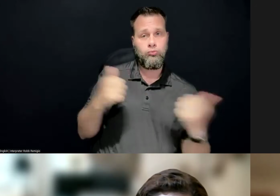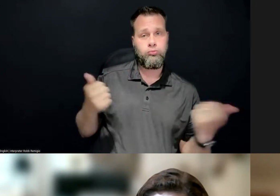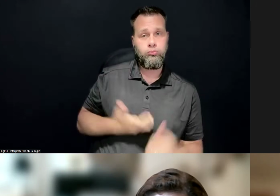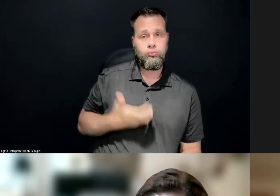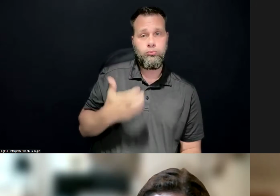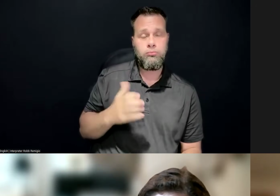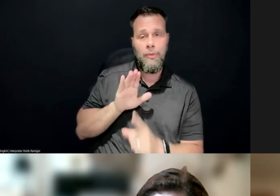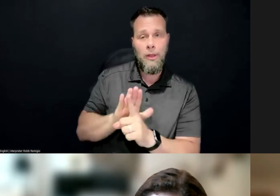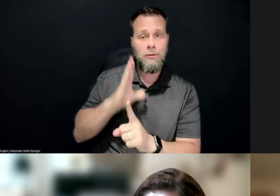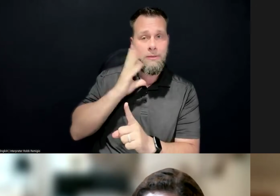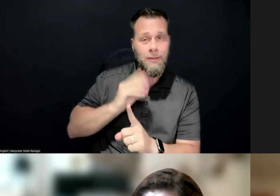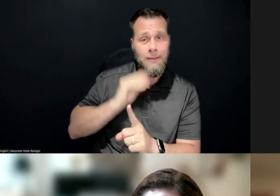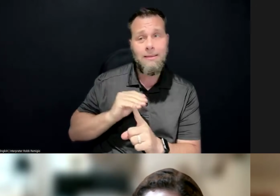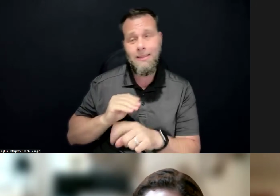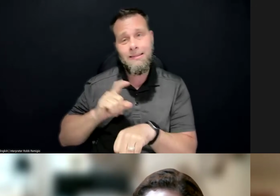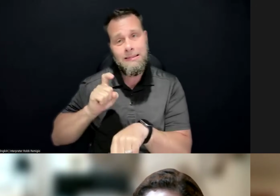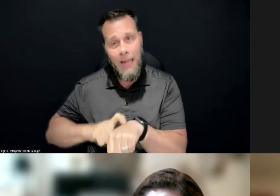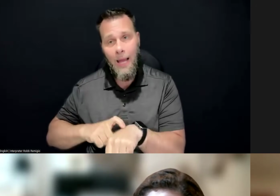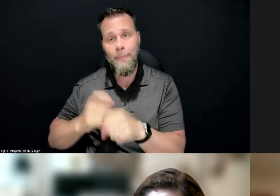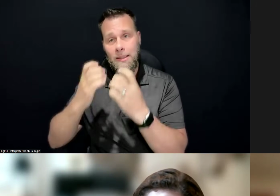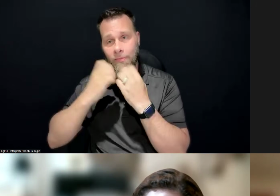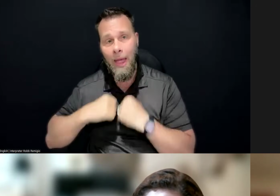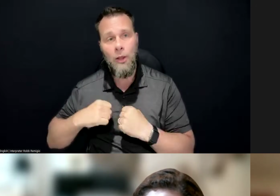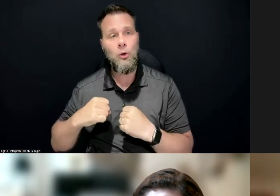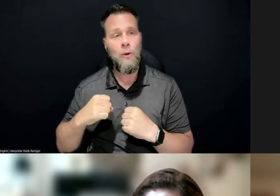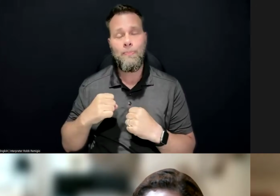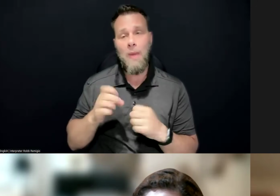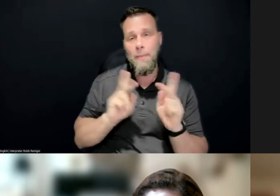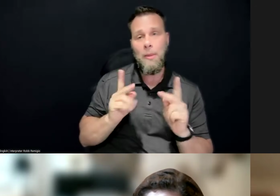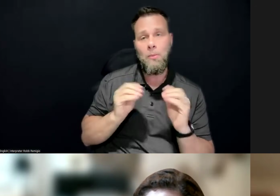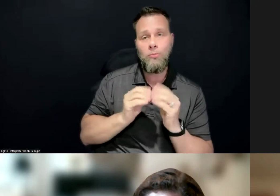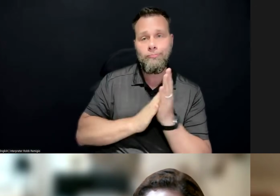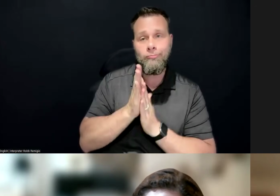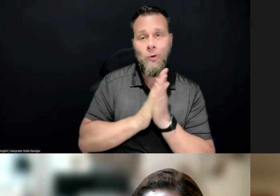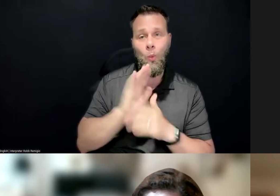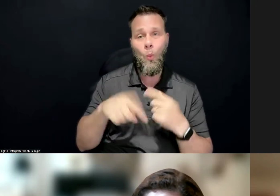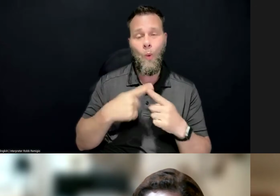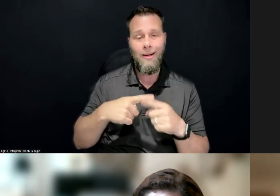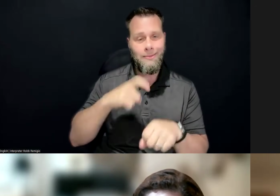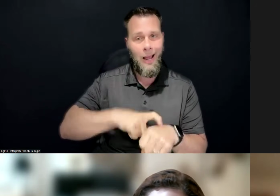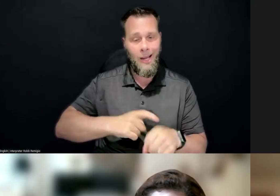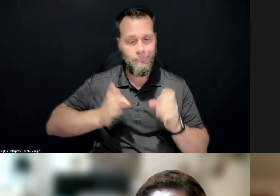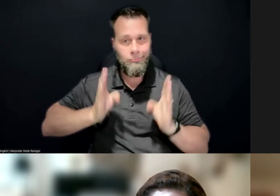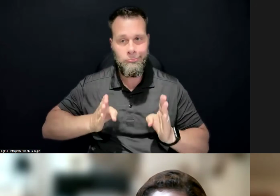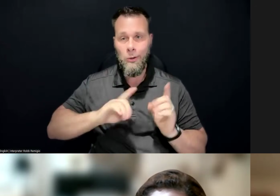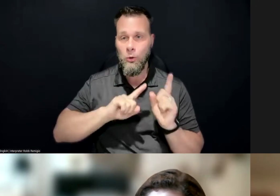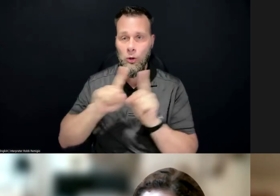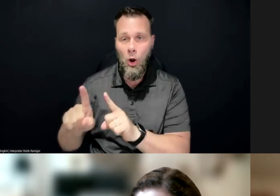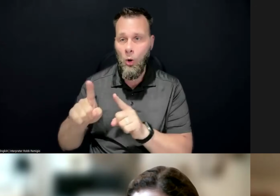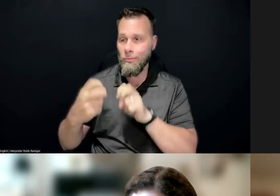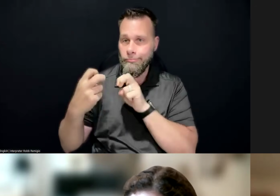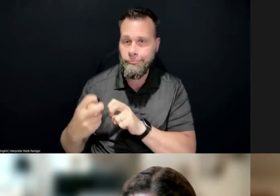it is time, it is valued, and I think a yeah, lot of people are more motivated when they're taking time out of their day. Um, I think that's helpful.